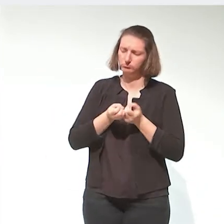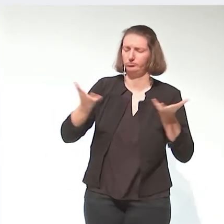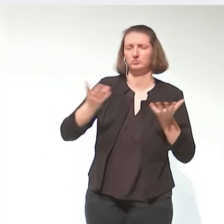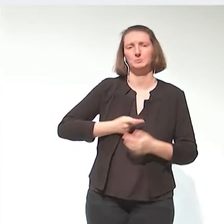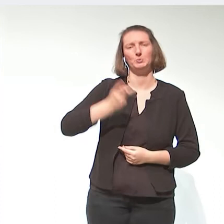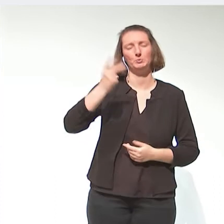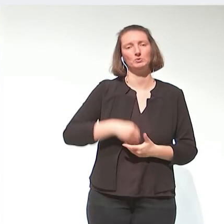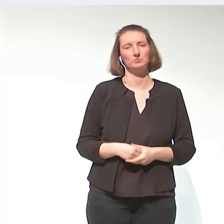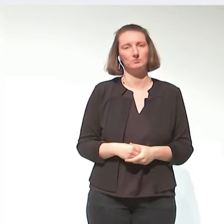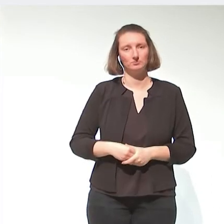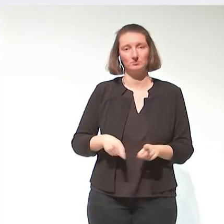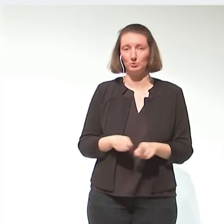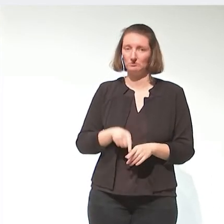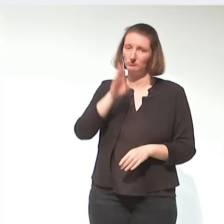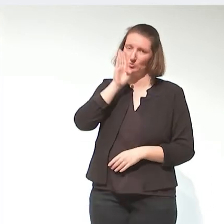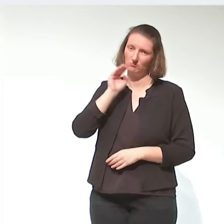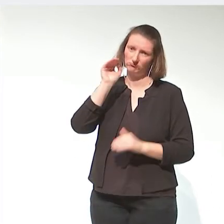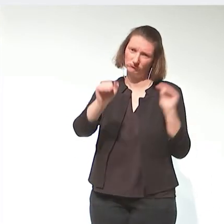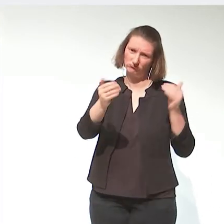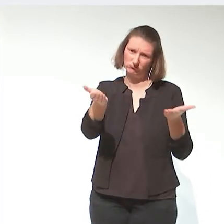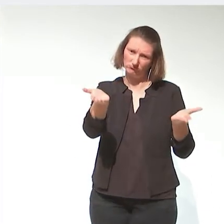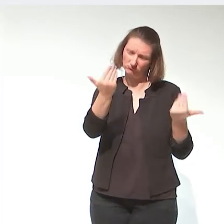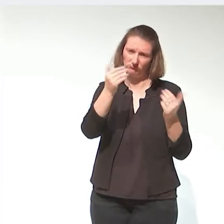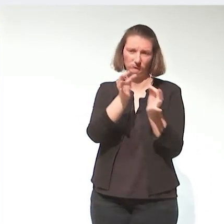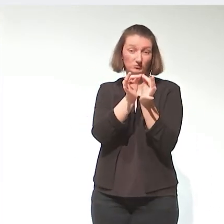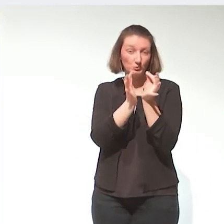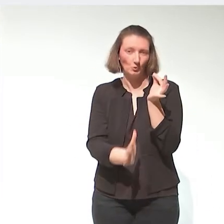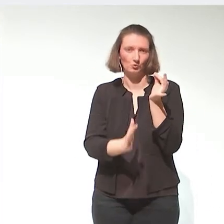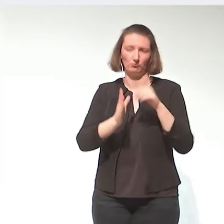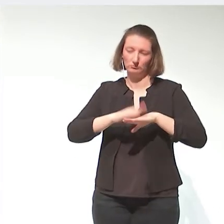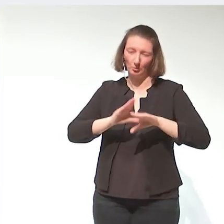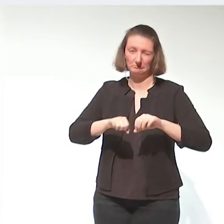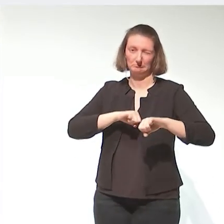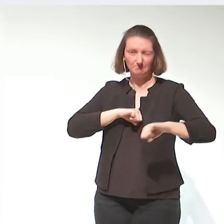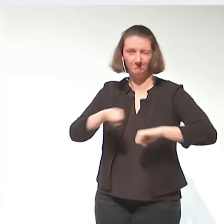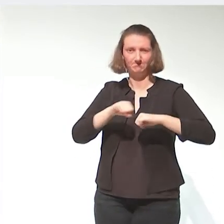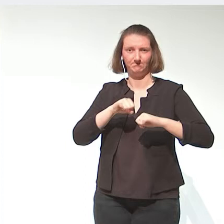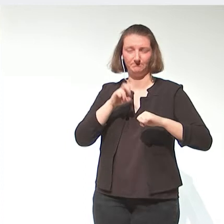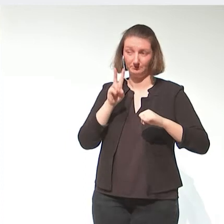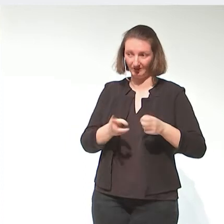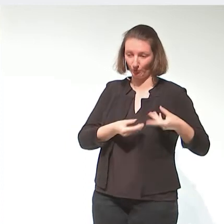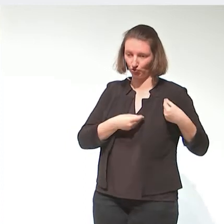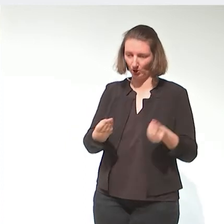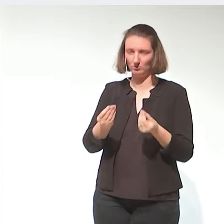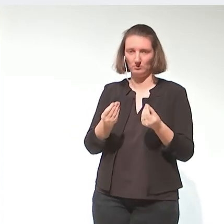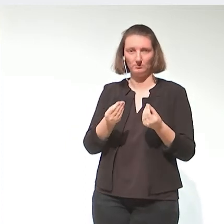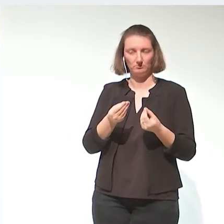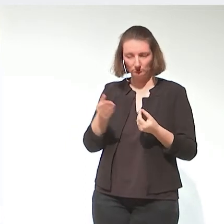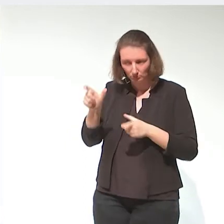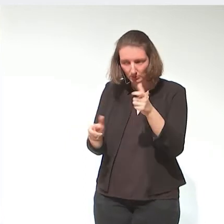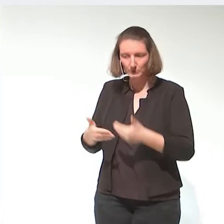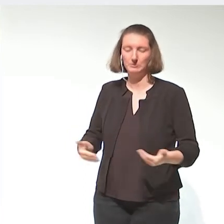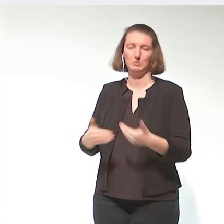systemic solutions allowing Ukrainians with disabilities to protect